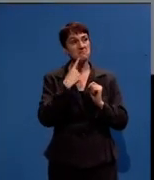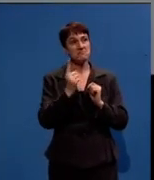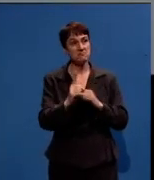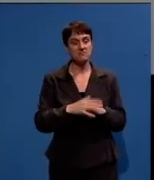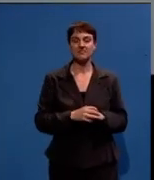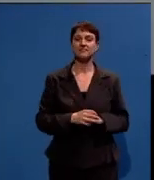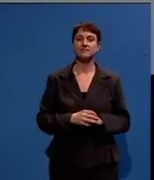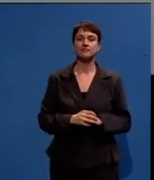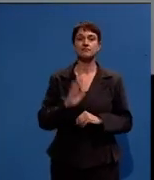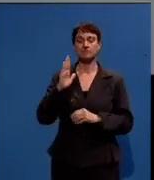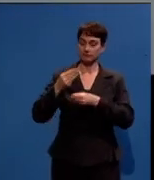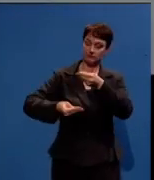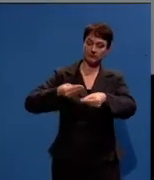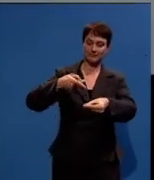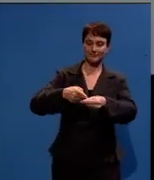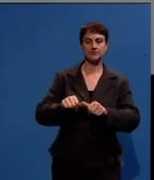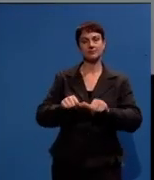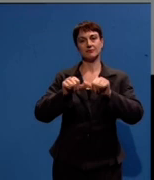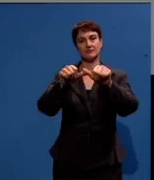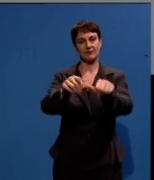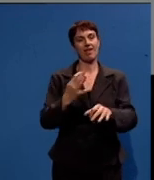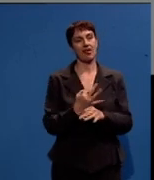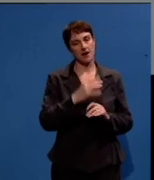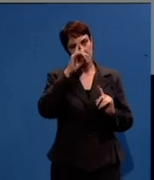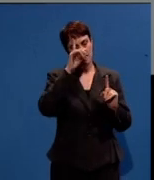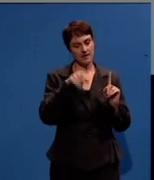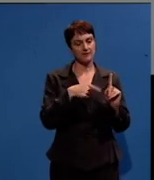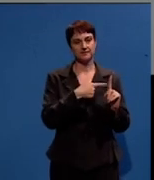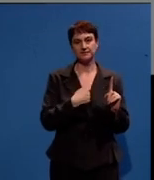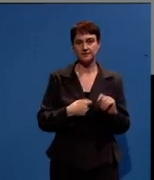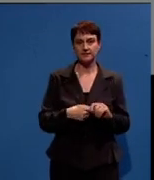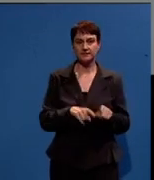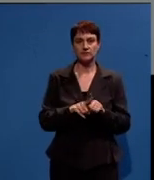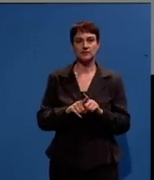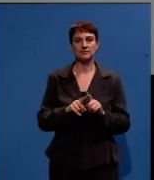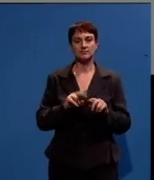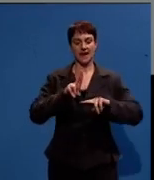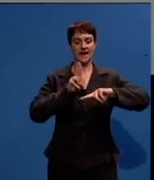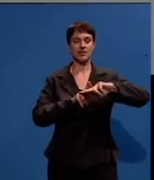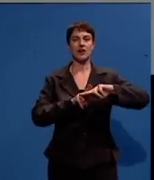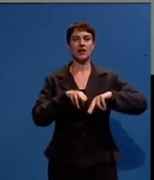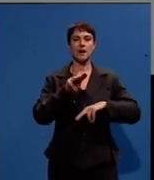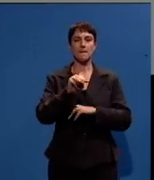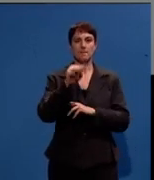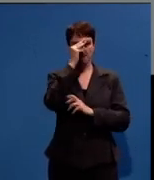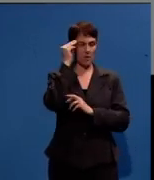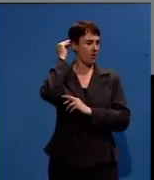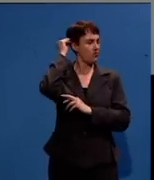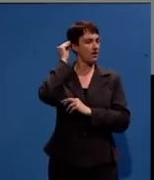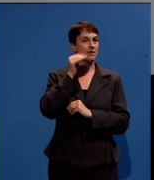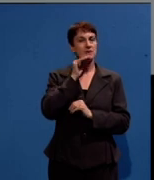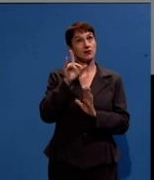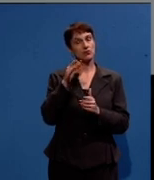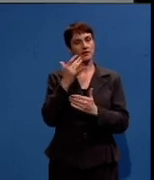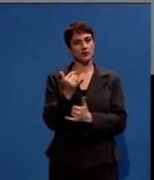your legacy live on, Tata Madiba, and then a hashtag Mandela Memorial, which is, it seems, the memorial service